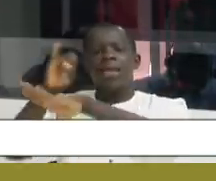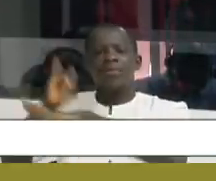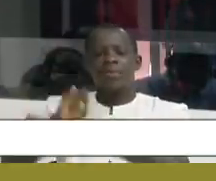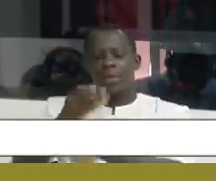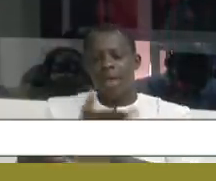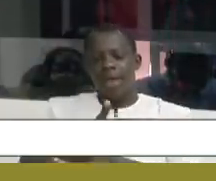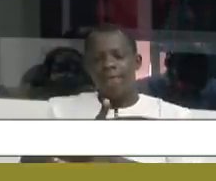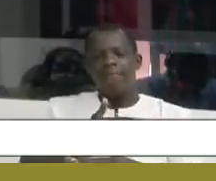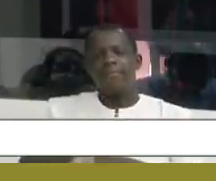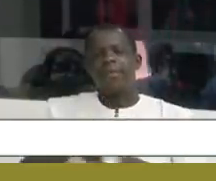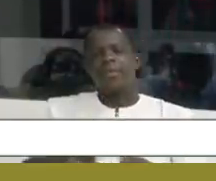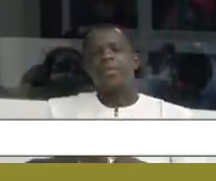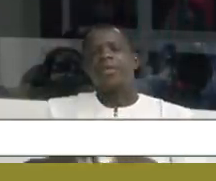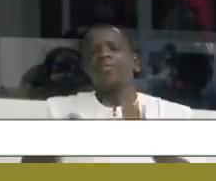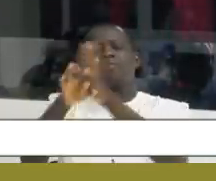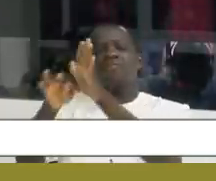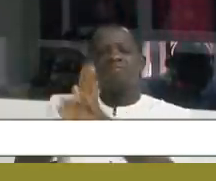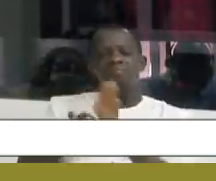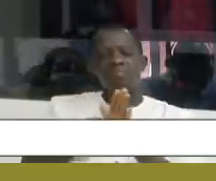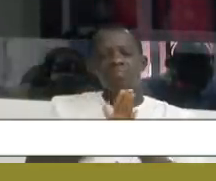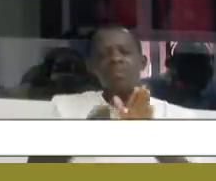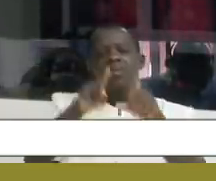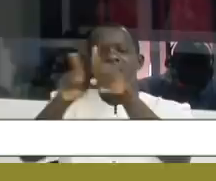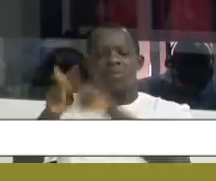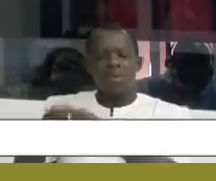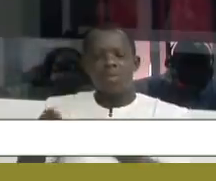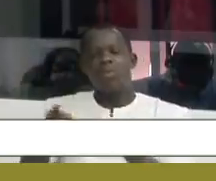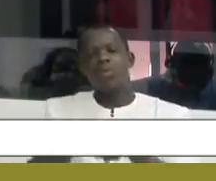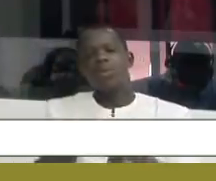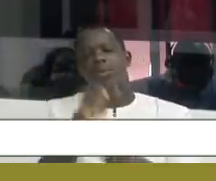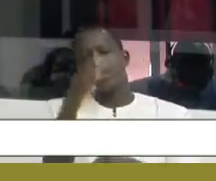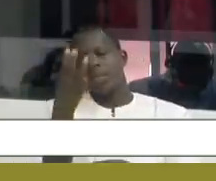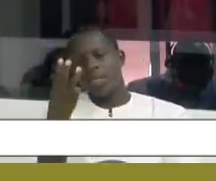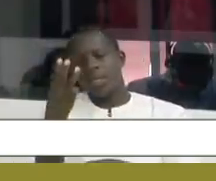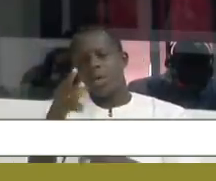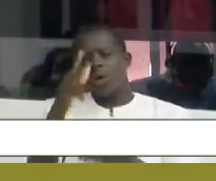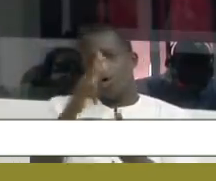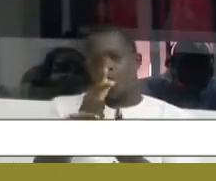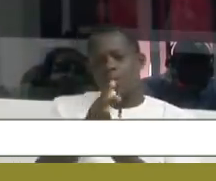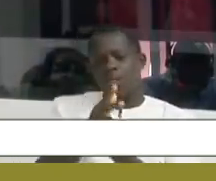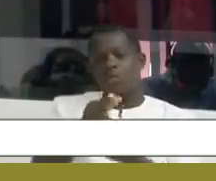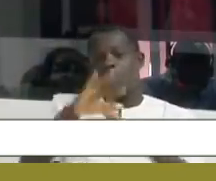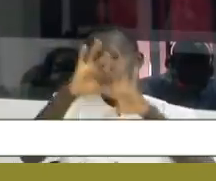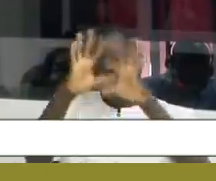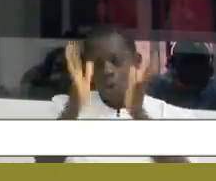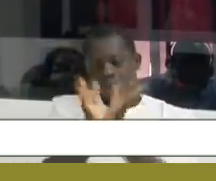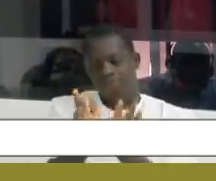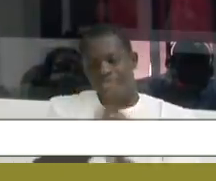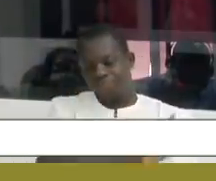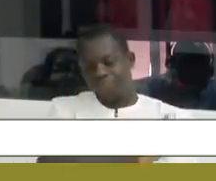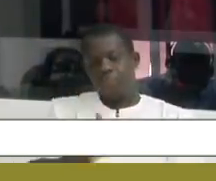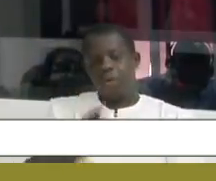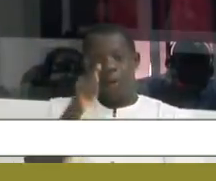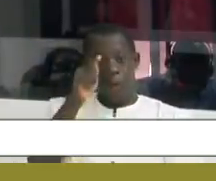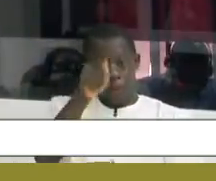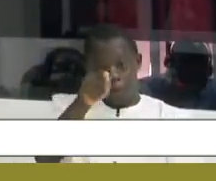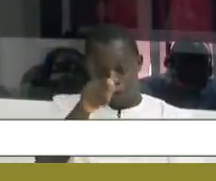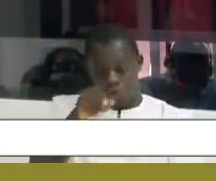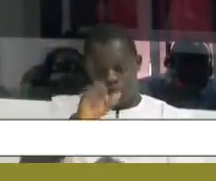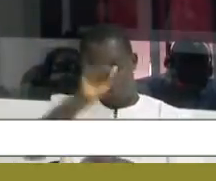consistency between the three witnesses, or among the three witnesses. All of them point to you as the